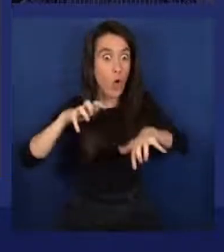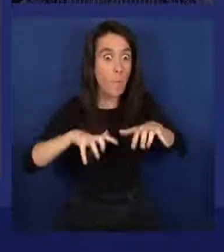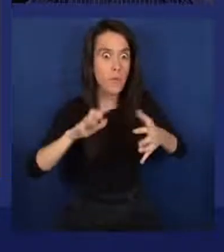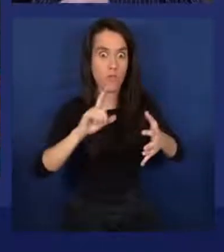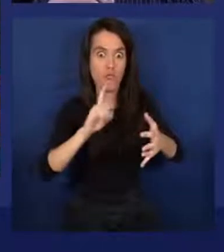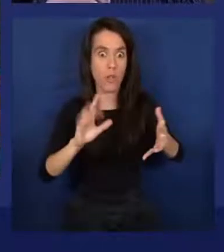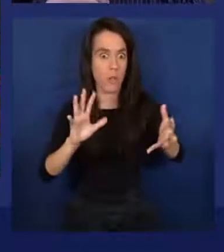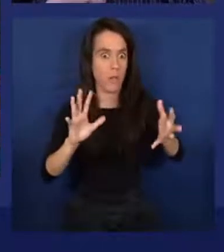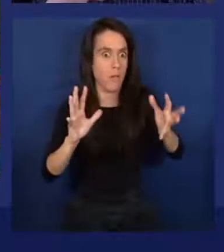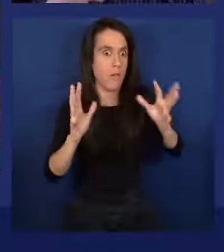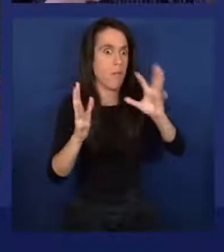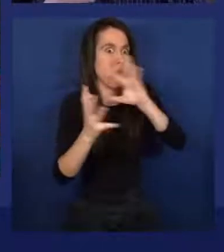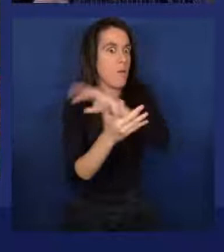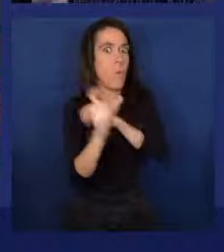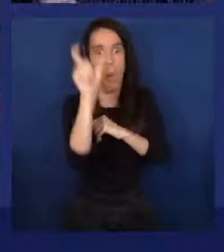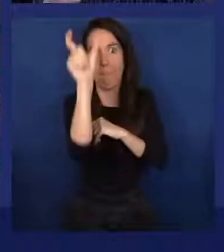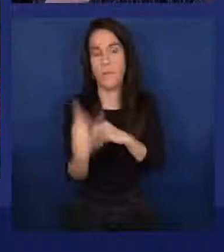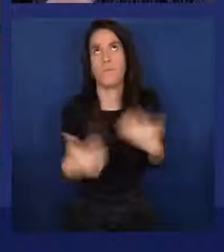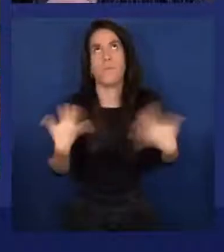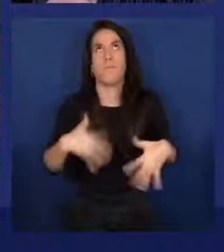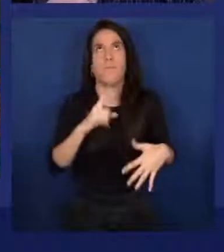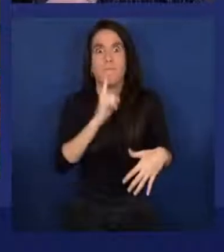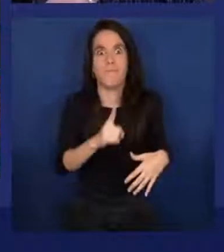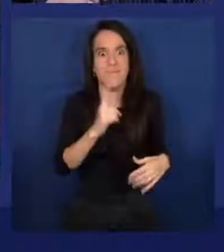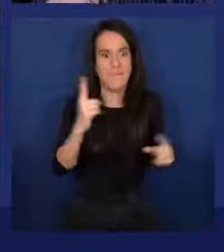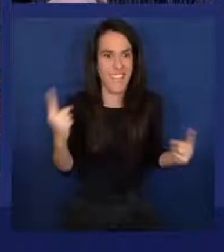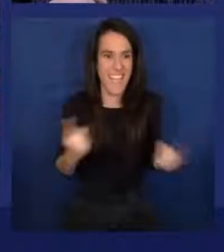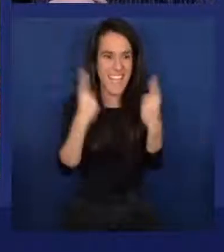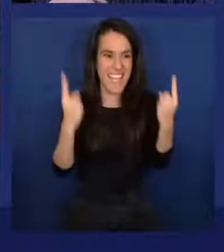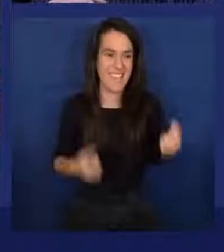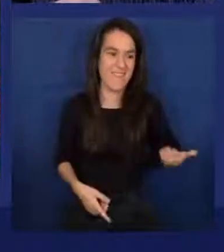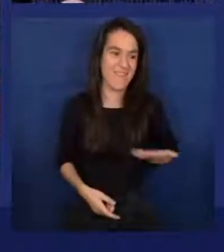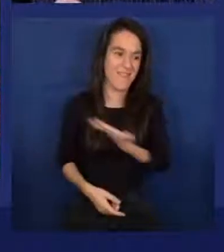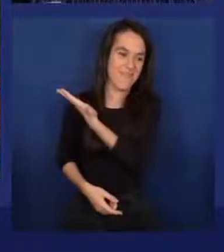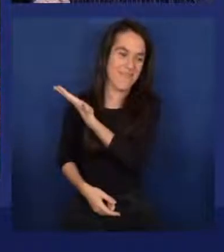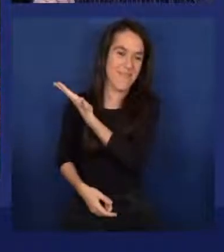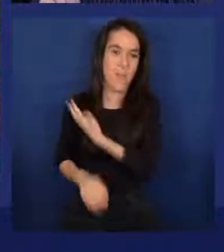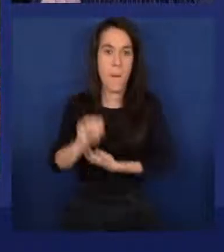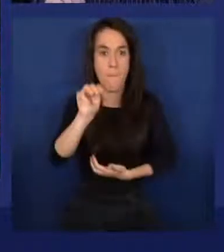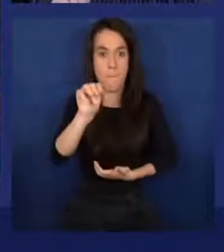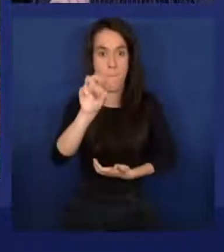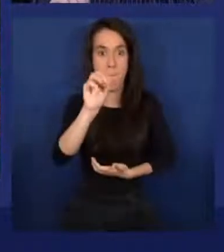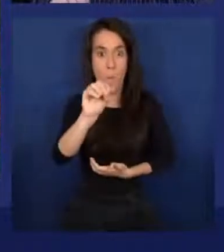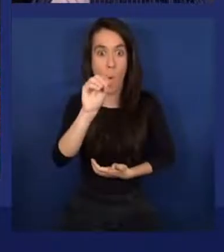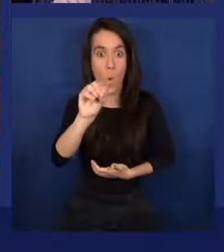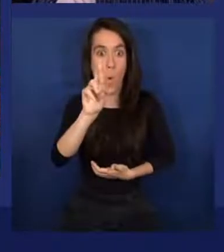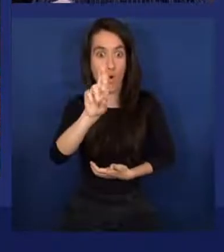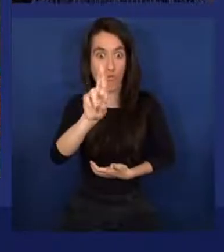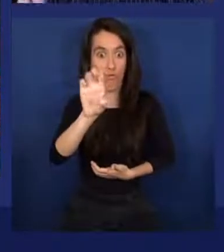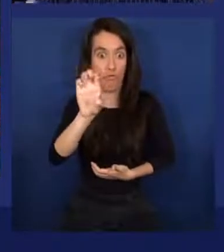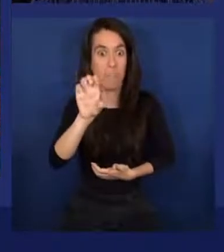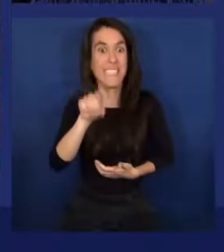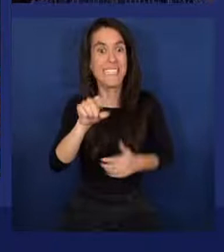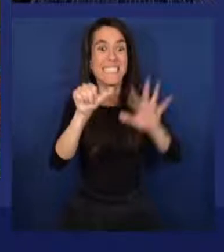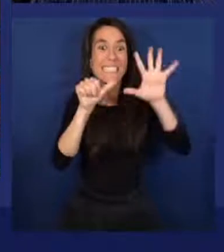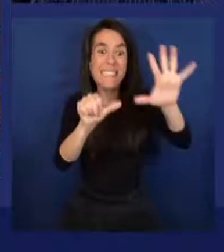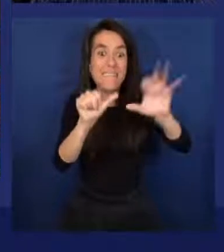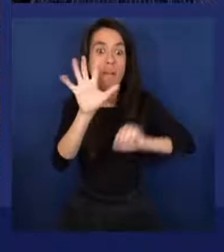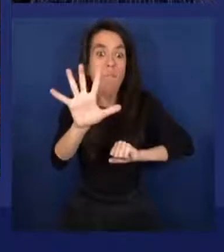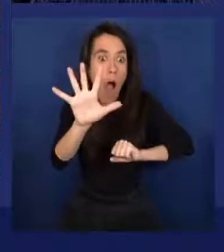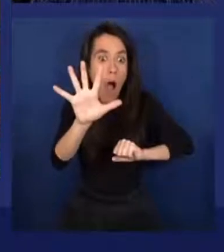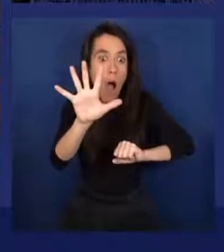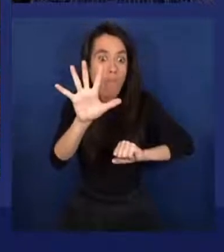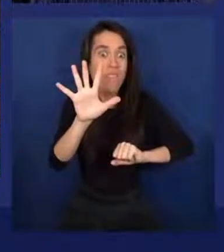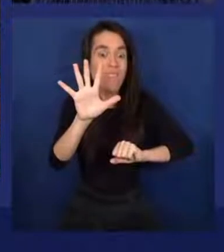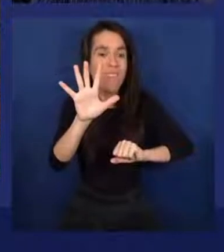the cornerstones of that was an important man by the name of Gordon Moore. And in 65, he wrote a paper as well. And